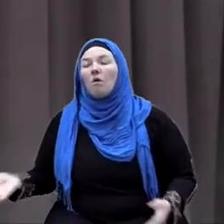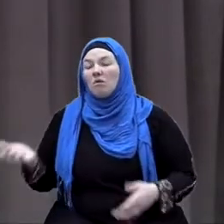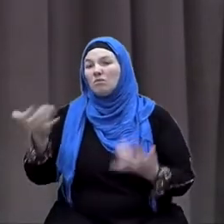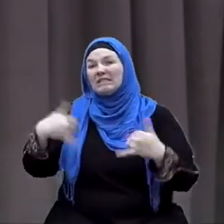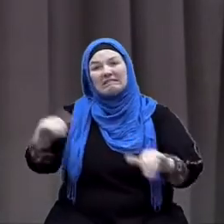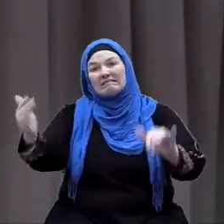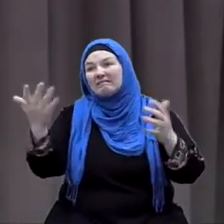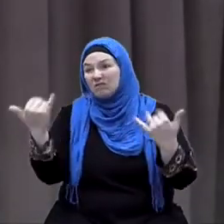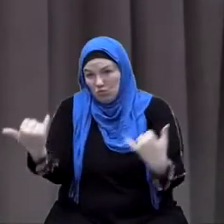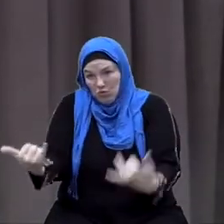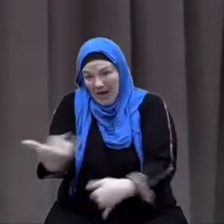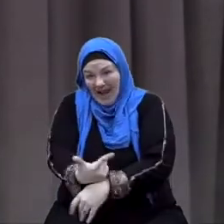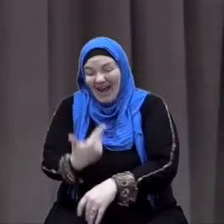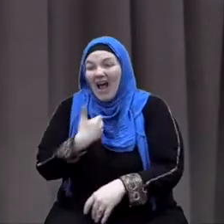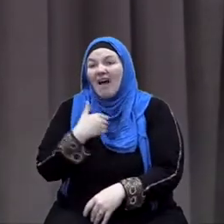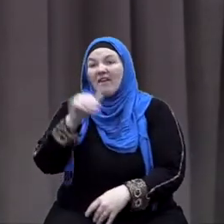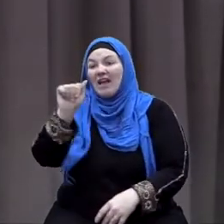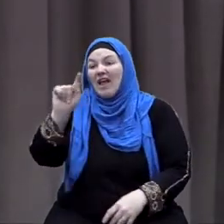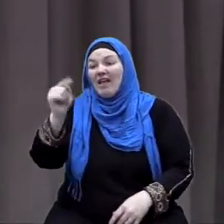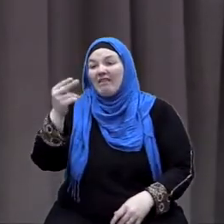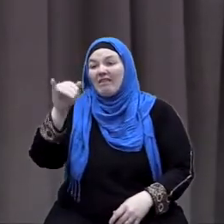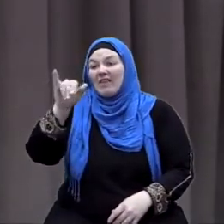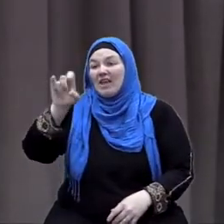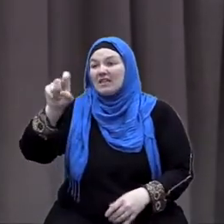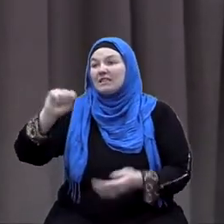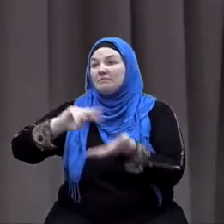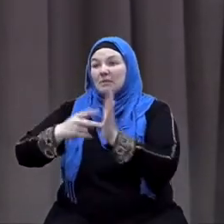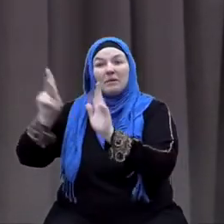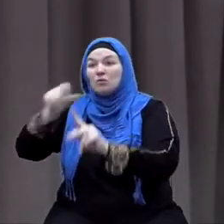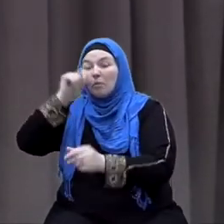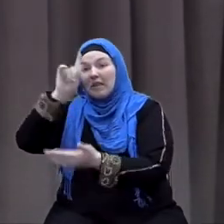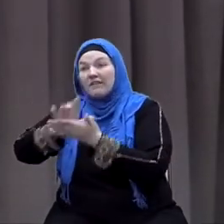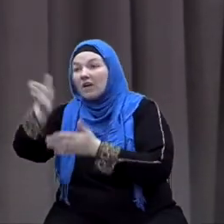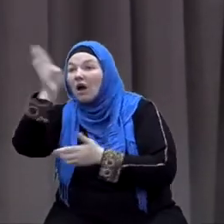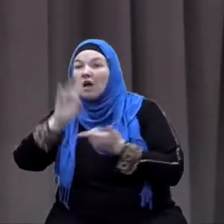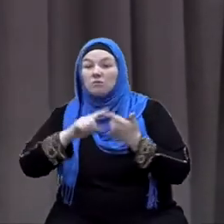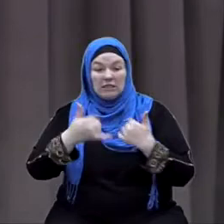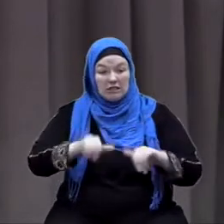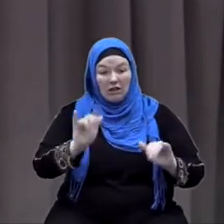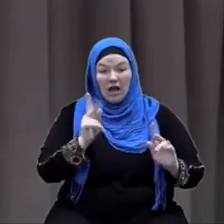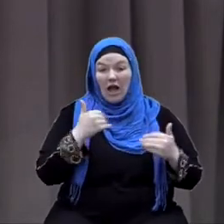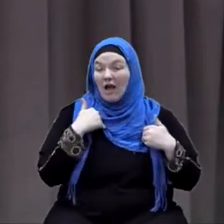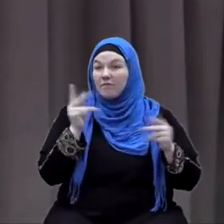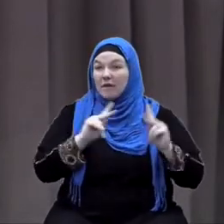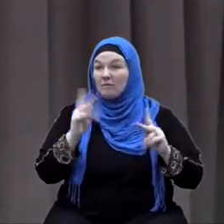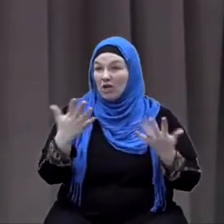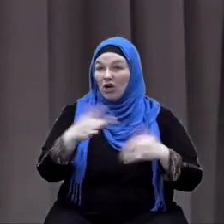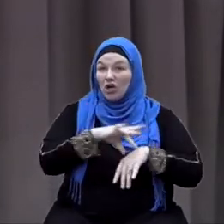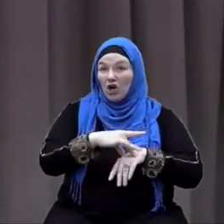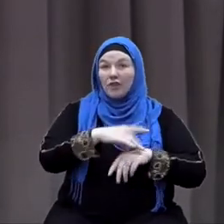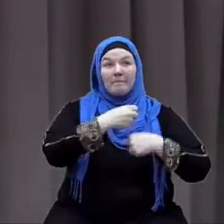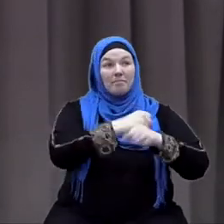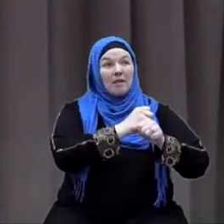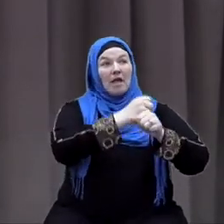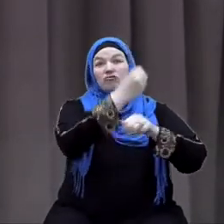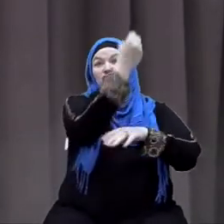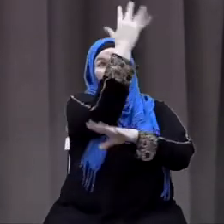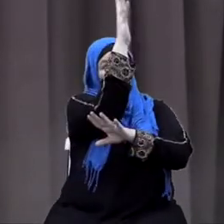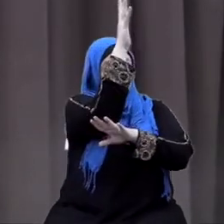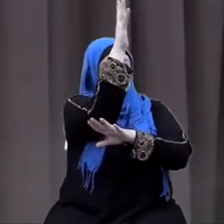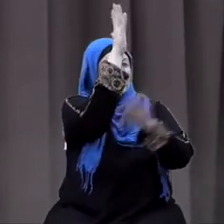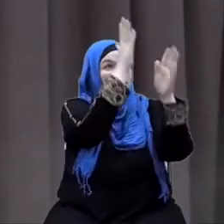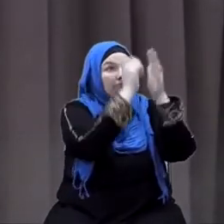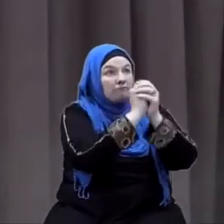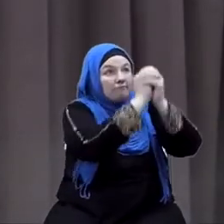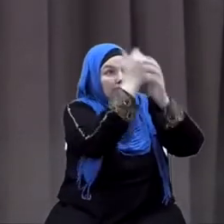idols and cows and trees and other things. Why? Because we are created different. Our